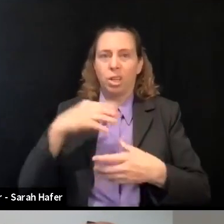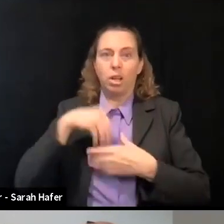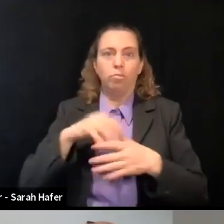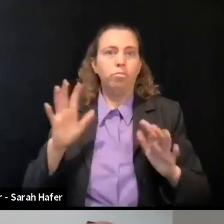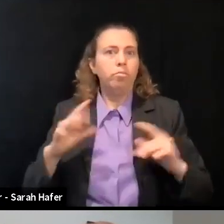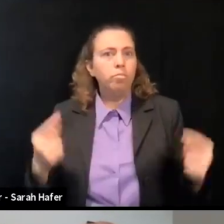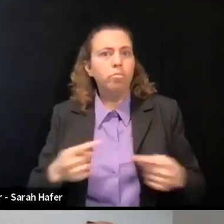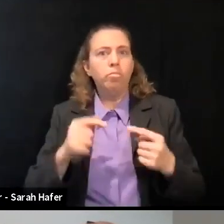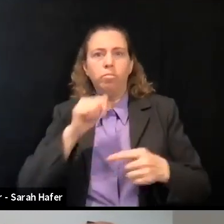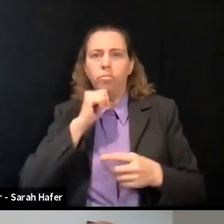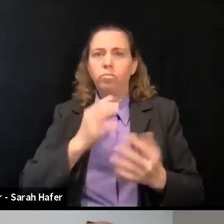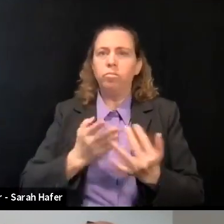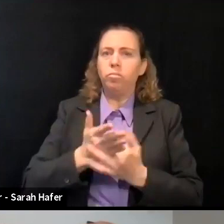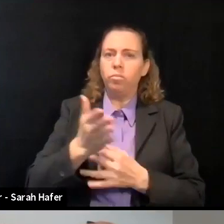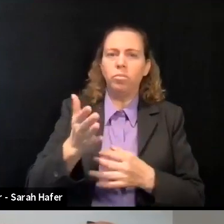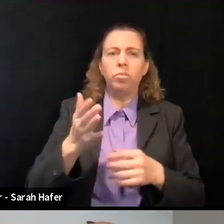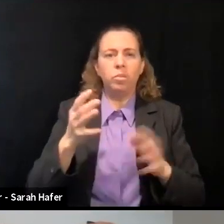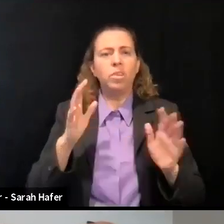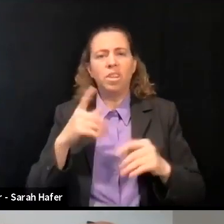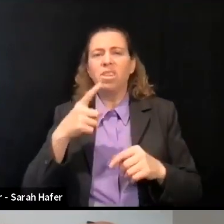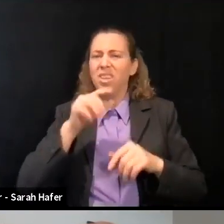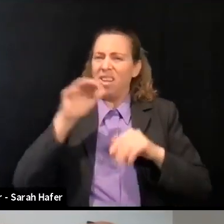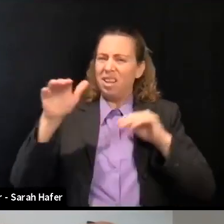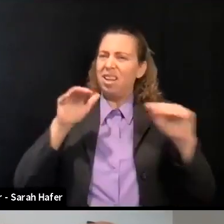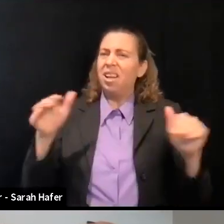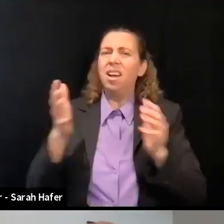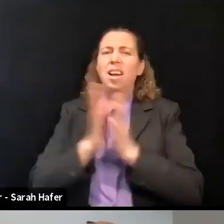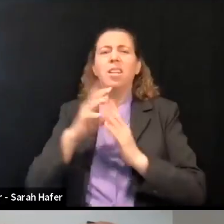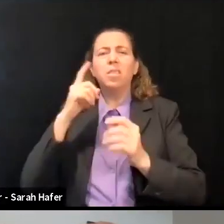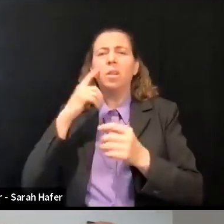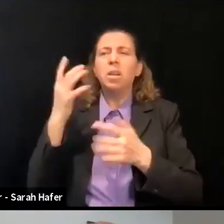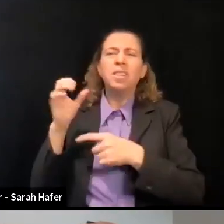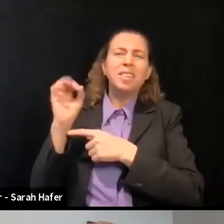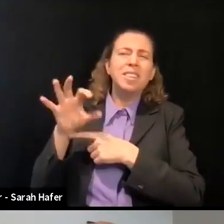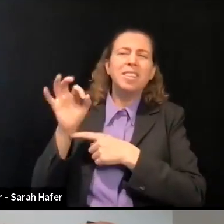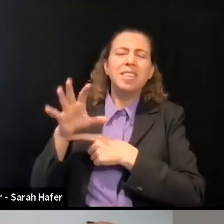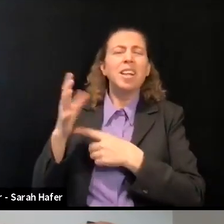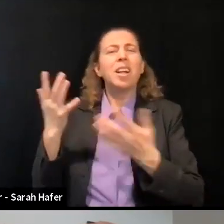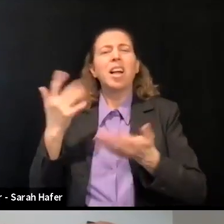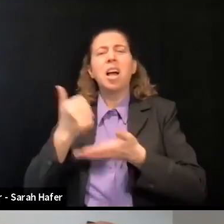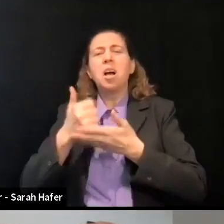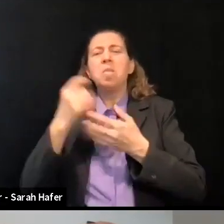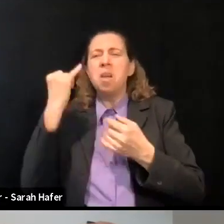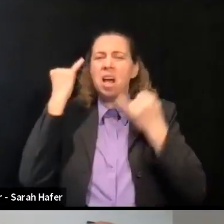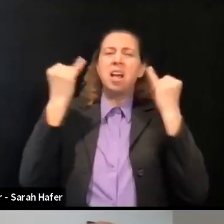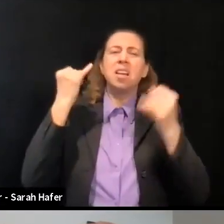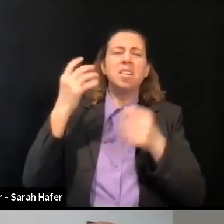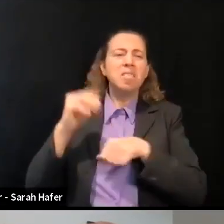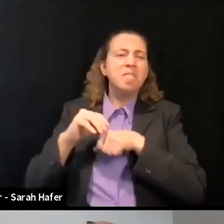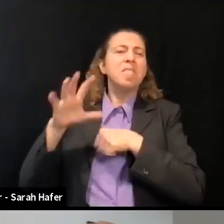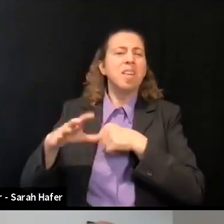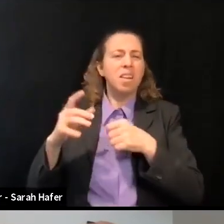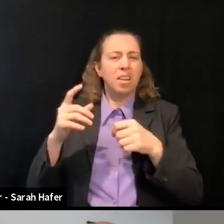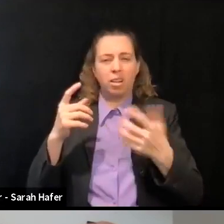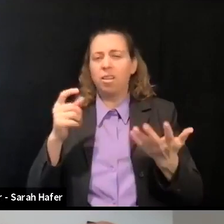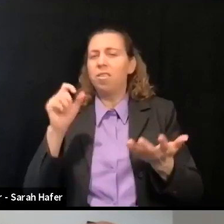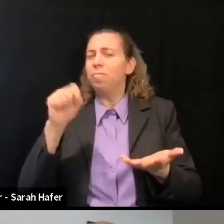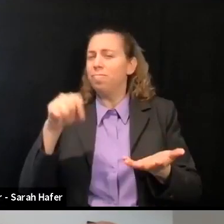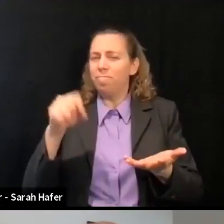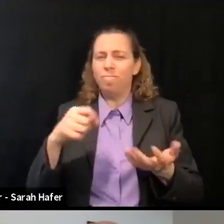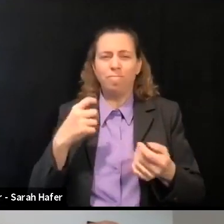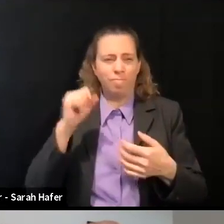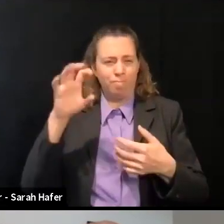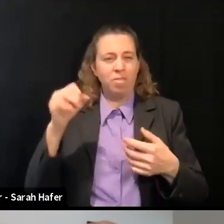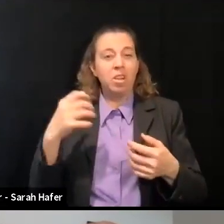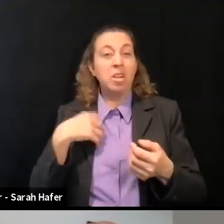for some tips and what we can do. I like to say there are five things. I'm just going to give you maybe